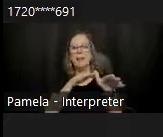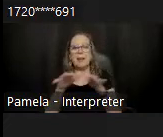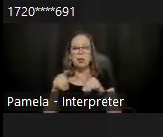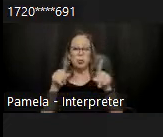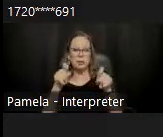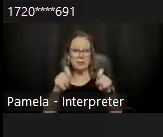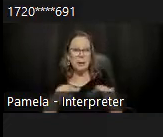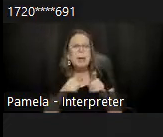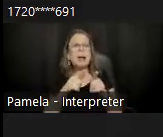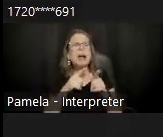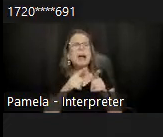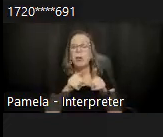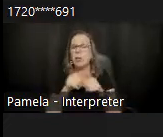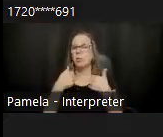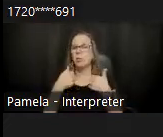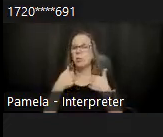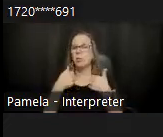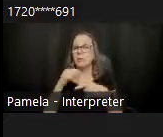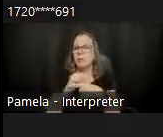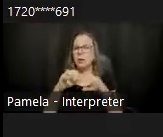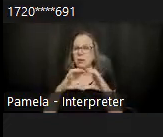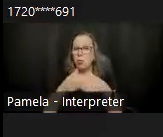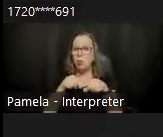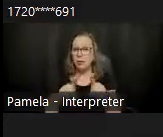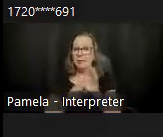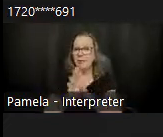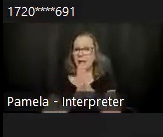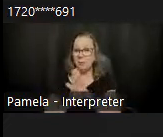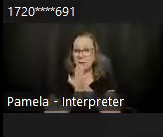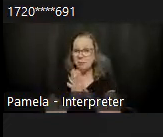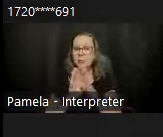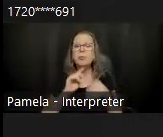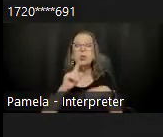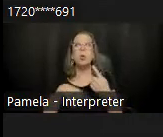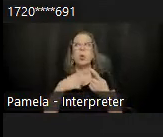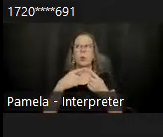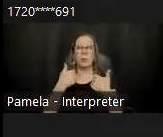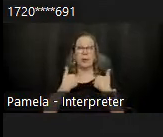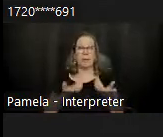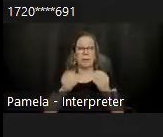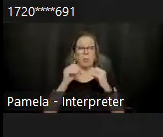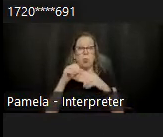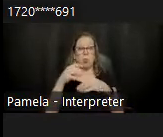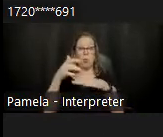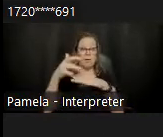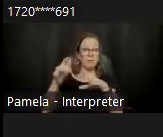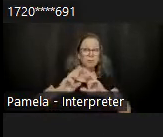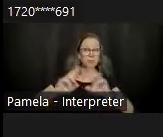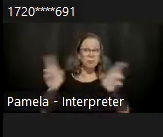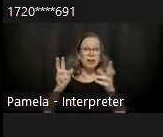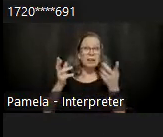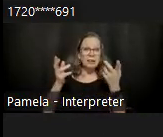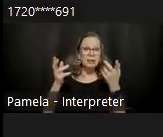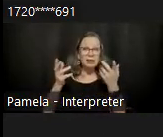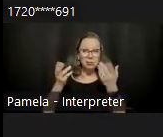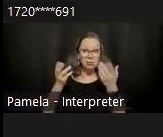advanced. And then we also have our training courses in development. And so when we do have more trainings or when they're not in development and they